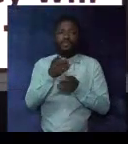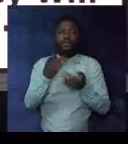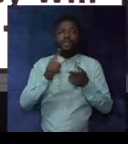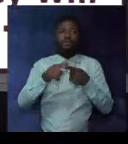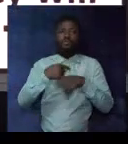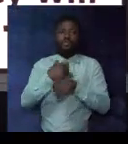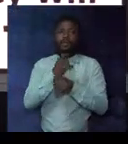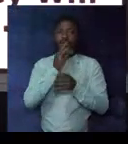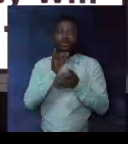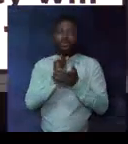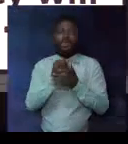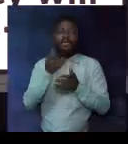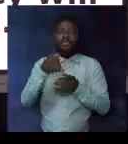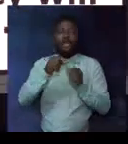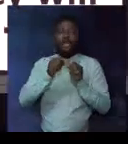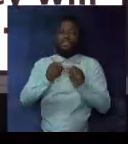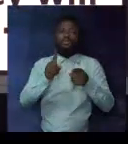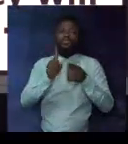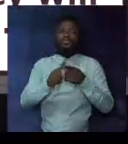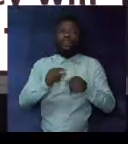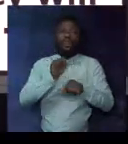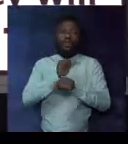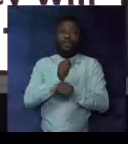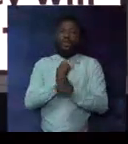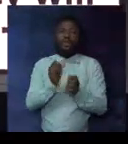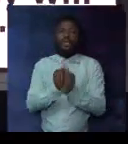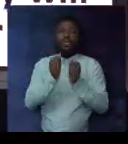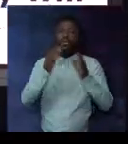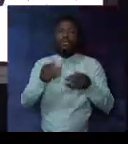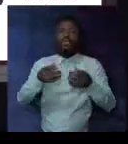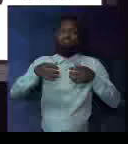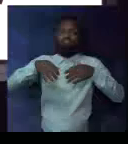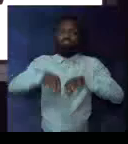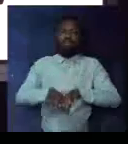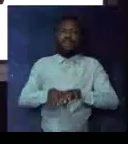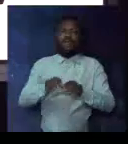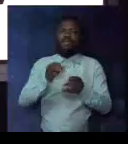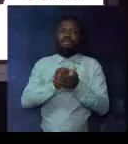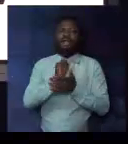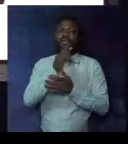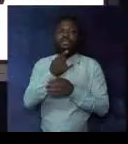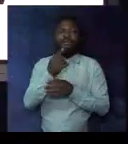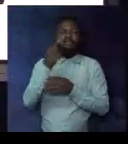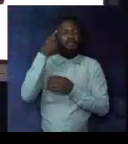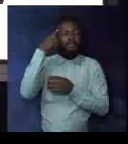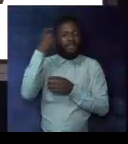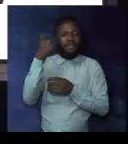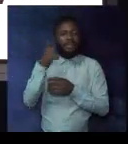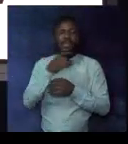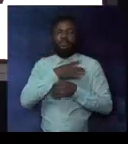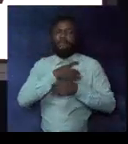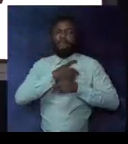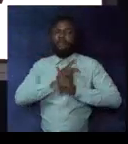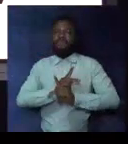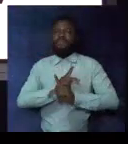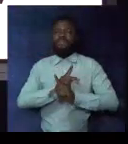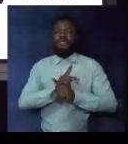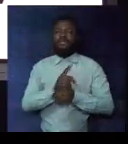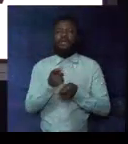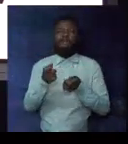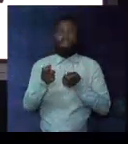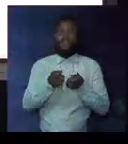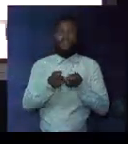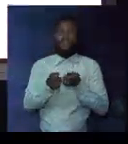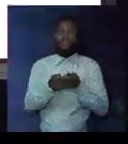You want to make sure they keep on working without being broken down in the first place. That's predictive